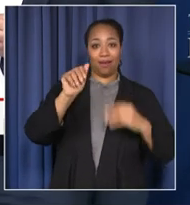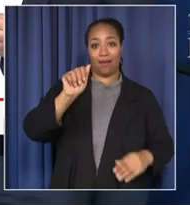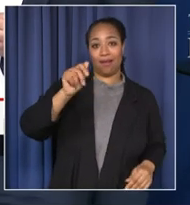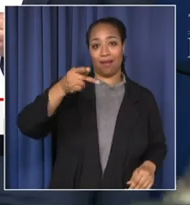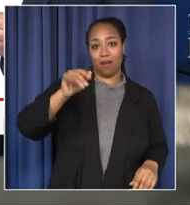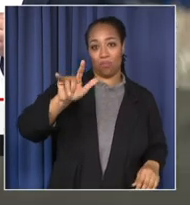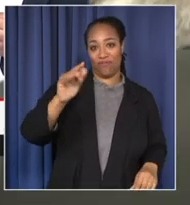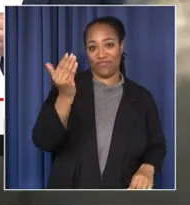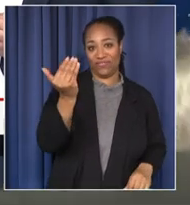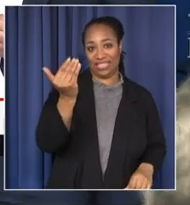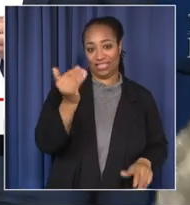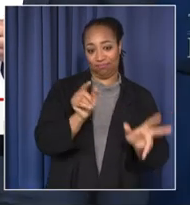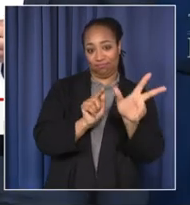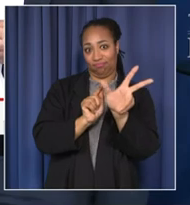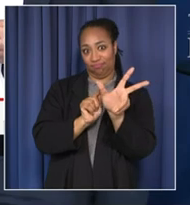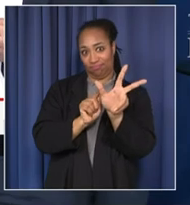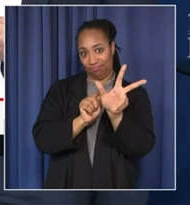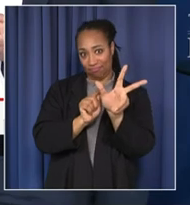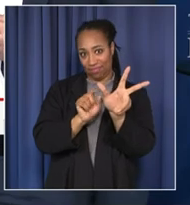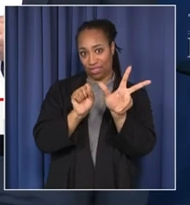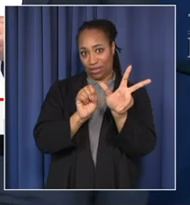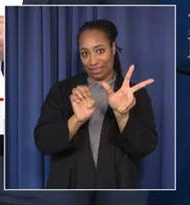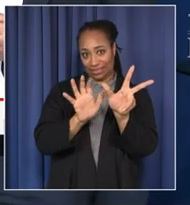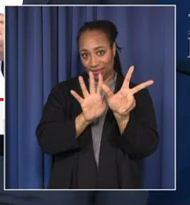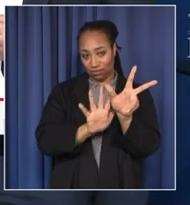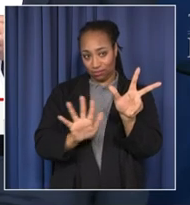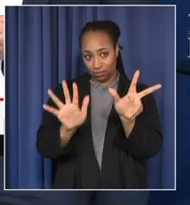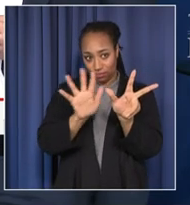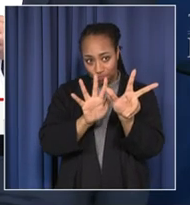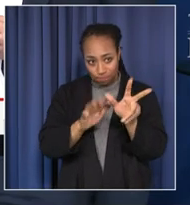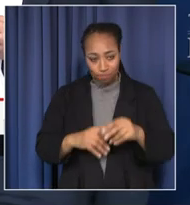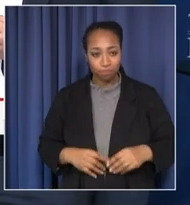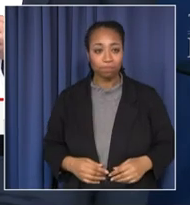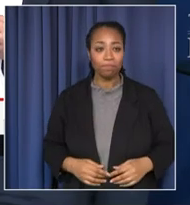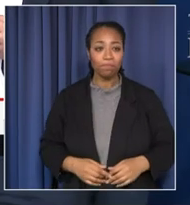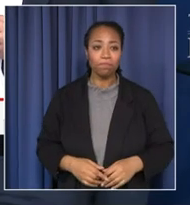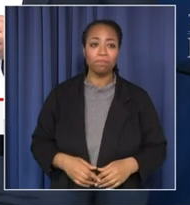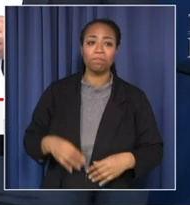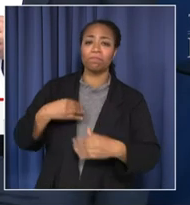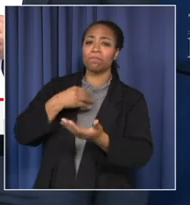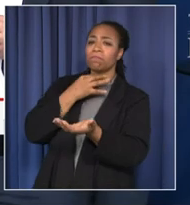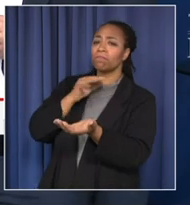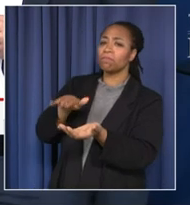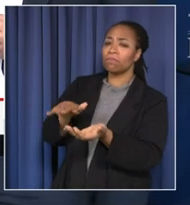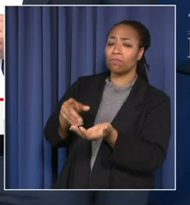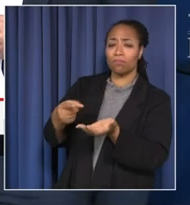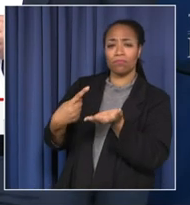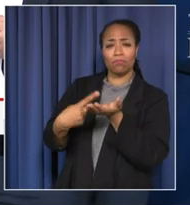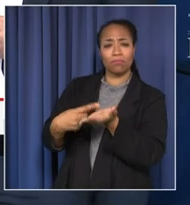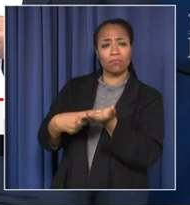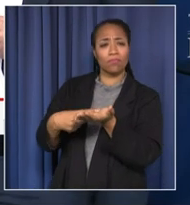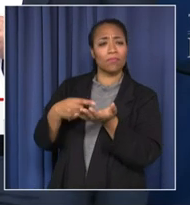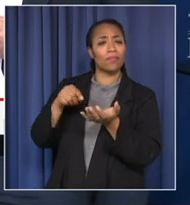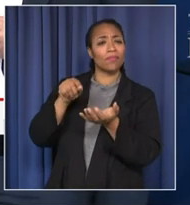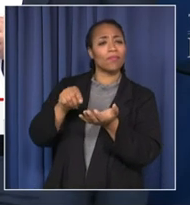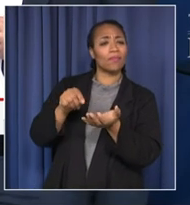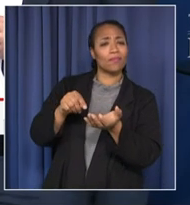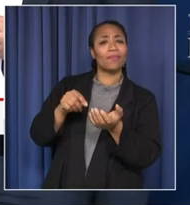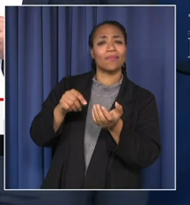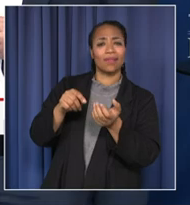Can you talk a little bit about, another topic that's been in the news lately? The president has